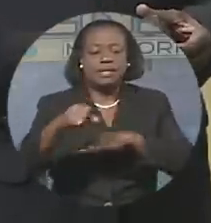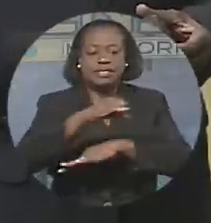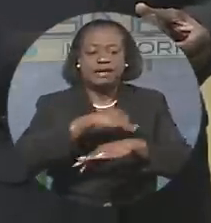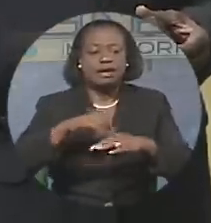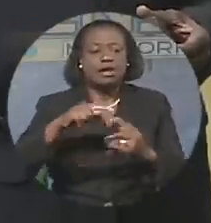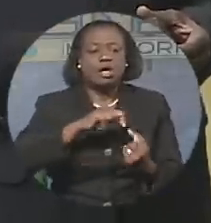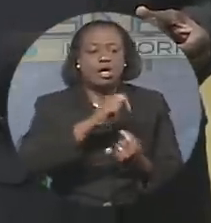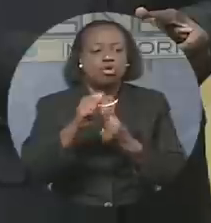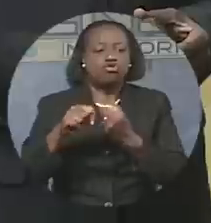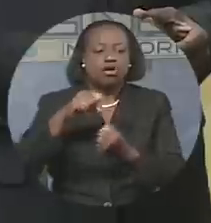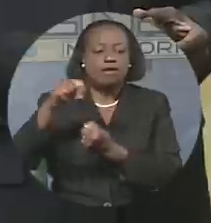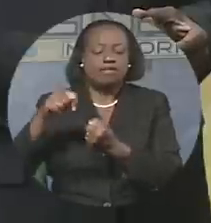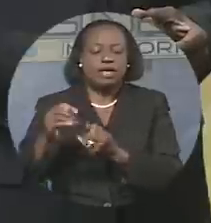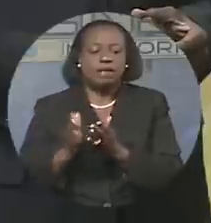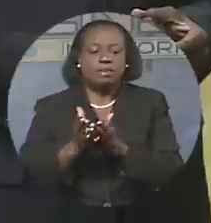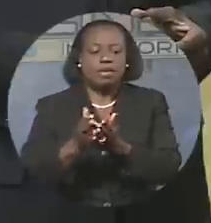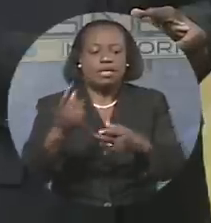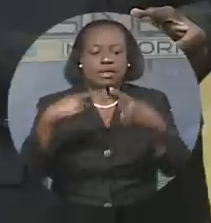boating forecast is still to come.